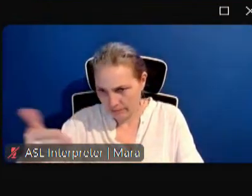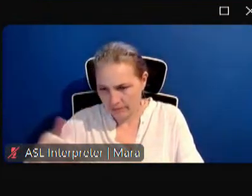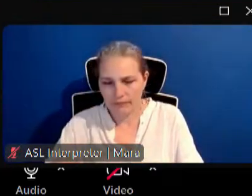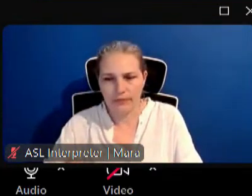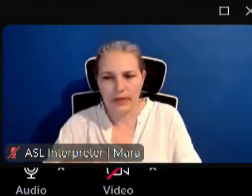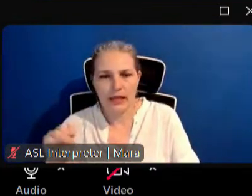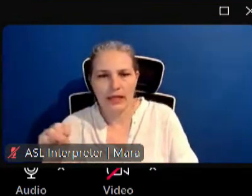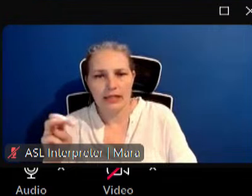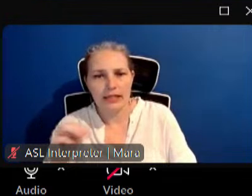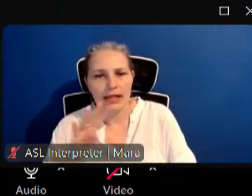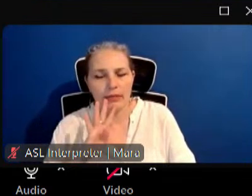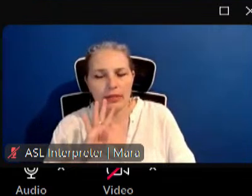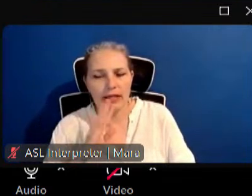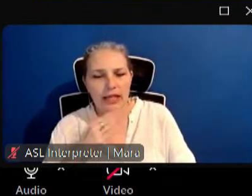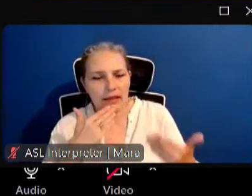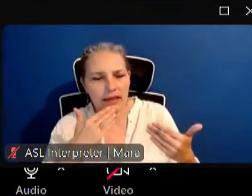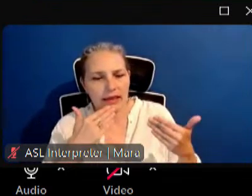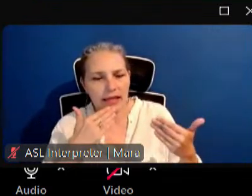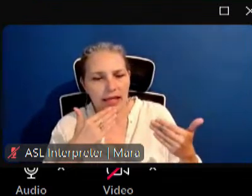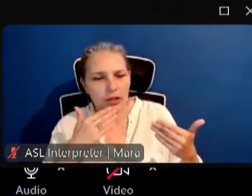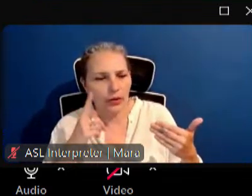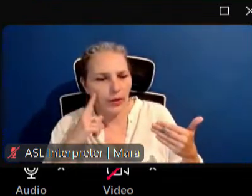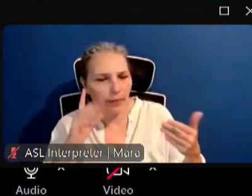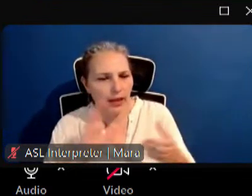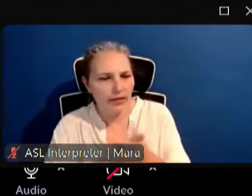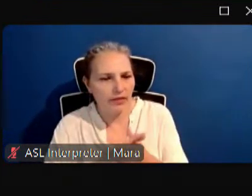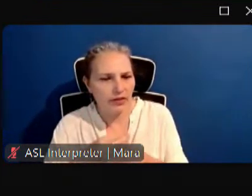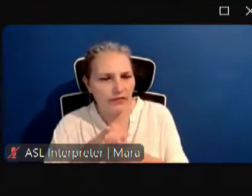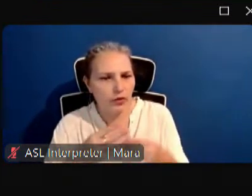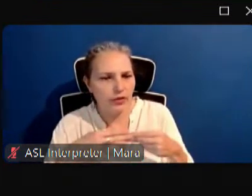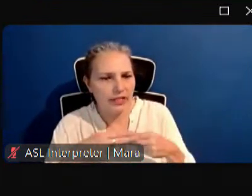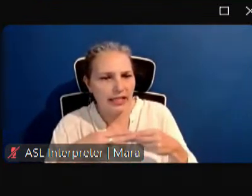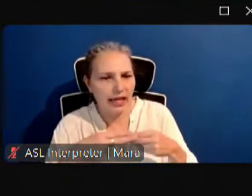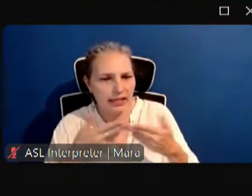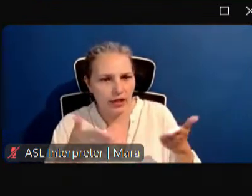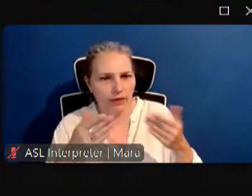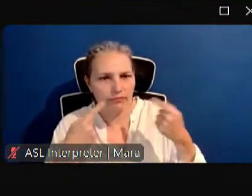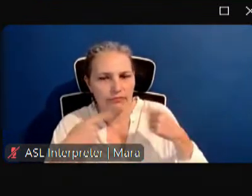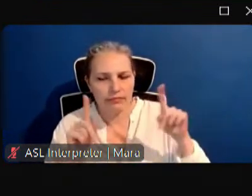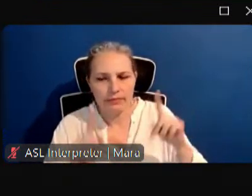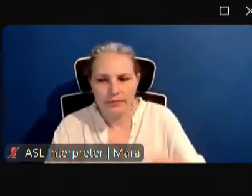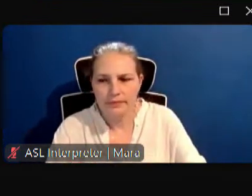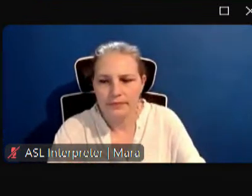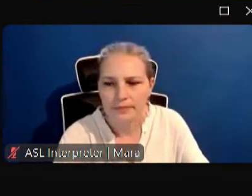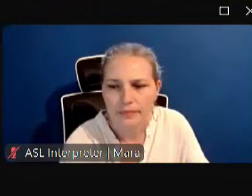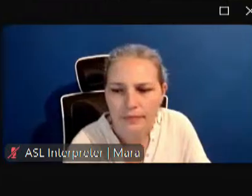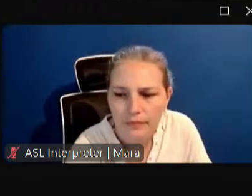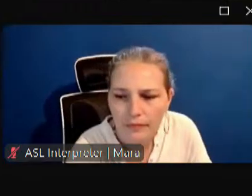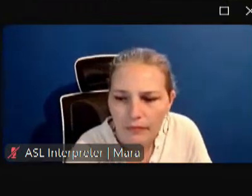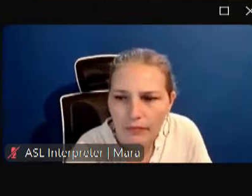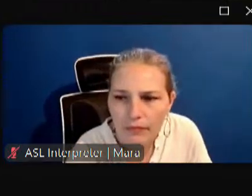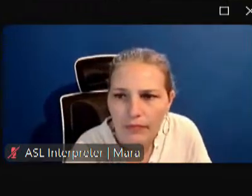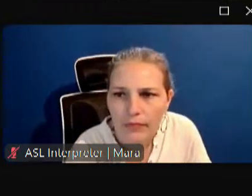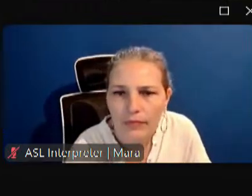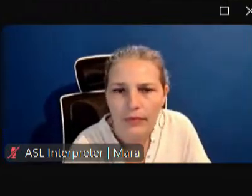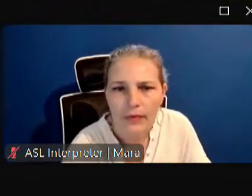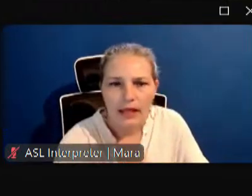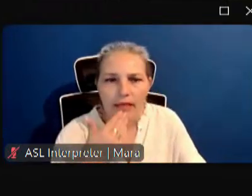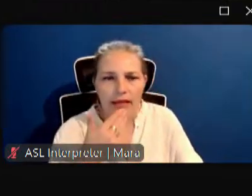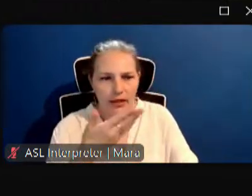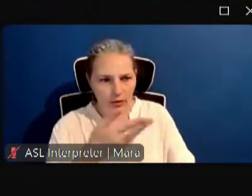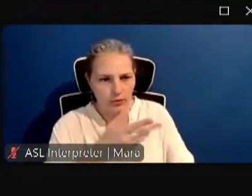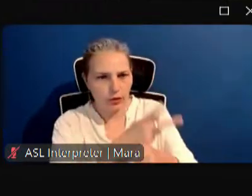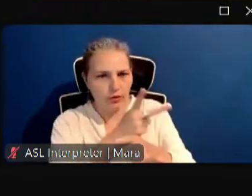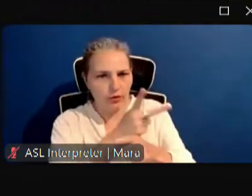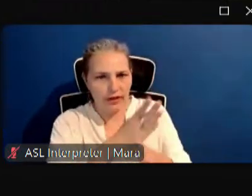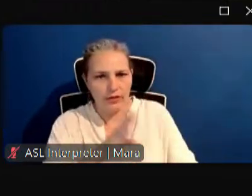Excellent, thank you. I believe there is a couple of slides moving up. So just to start off, thank you, Supervisor Barger, for the opportunity